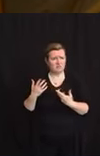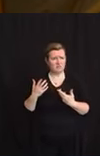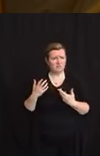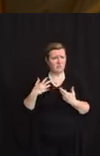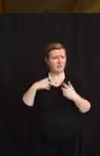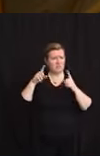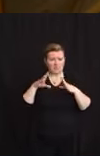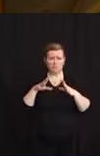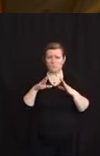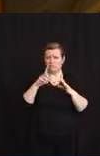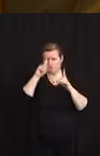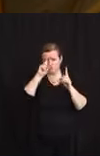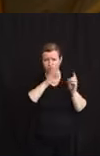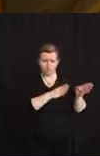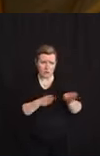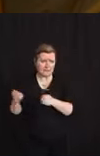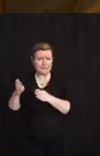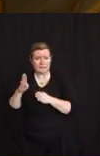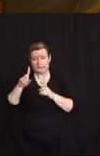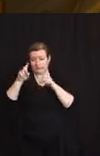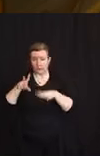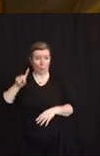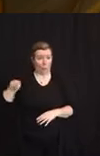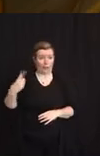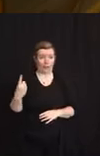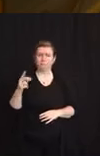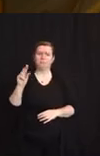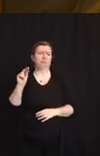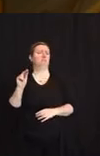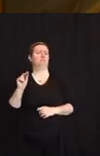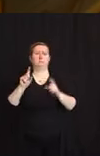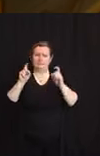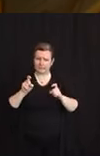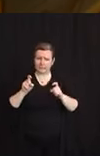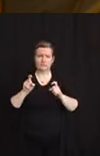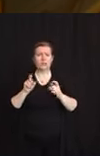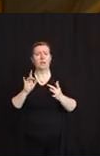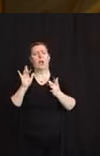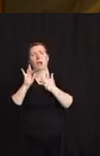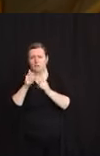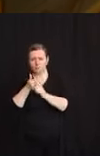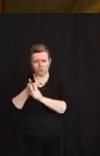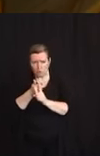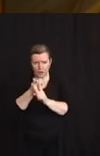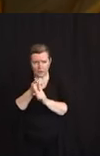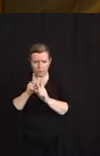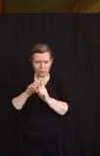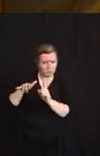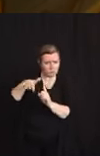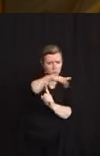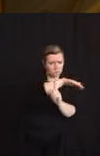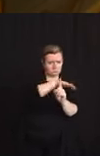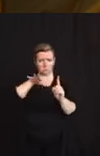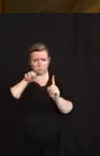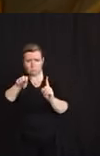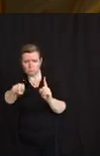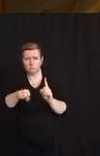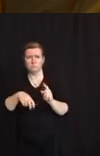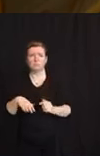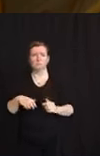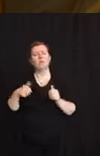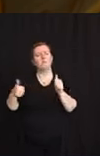testing but contact tracing, and then the follow-up, which primarily would be isolation, and